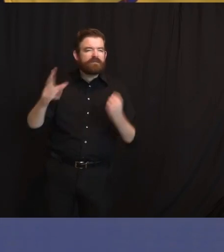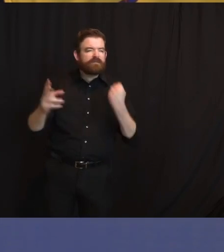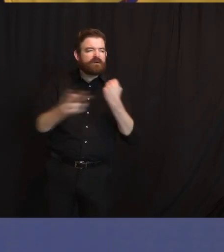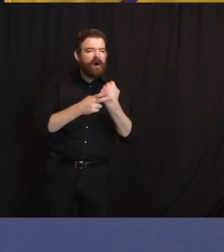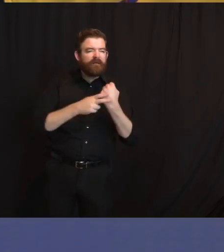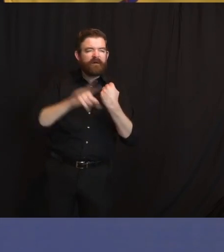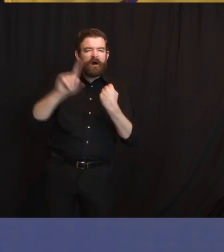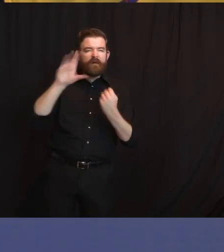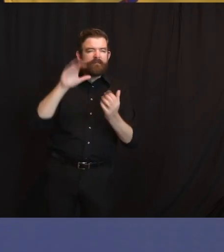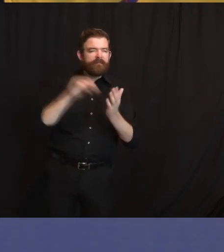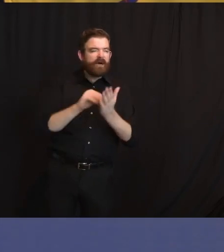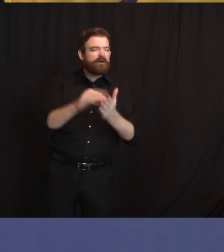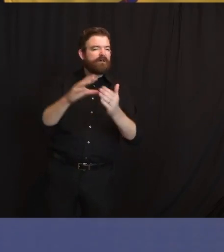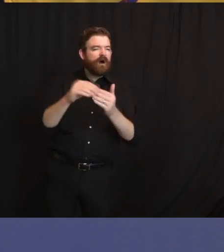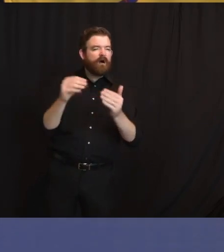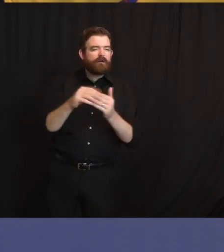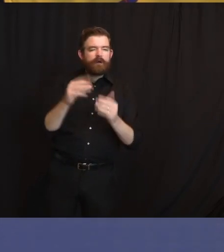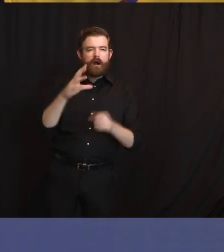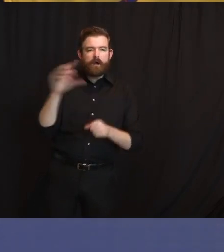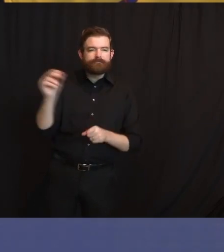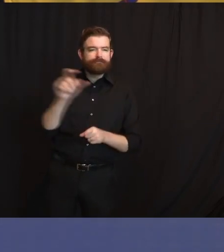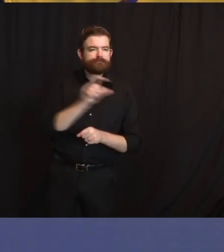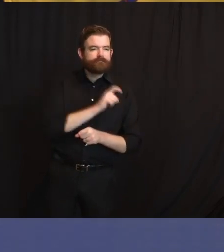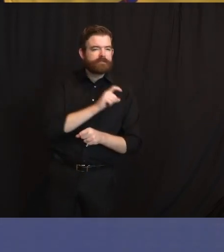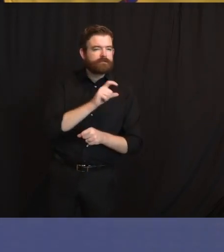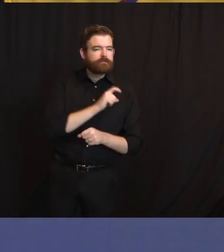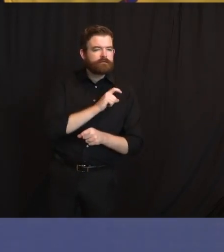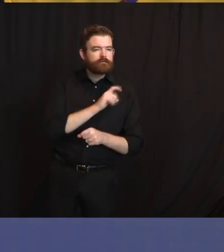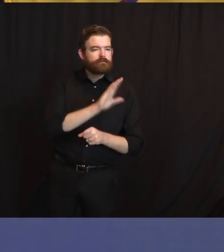share internal affairs and personnel files